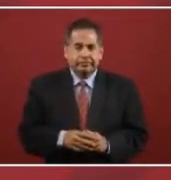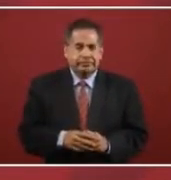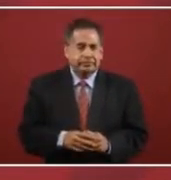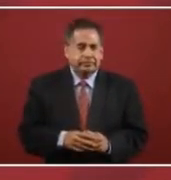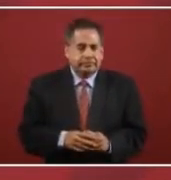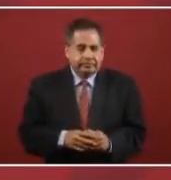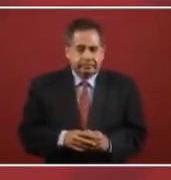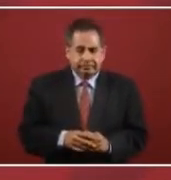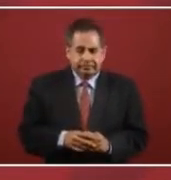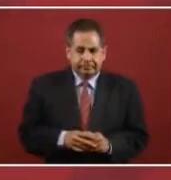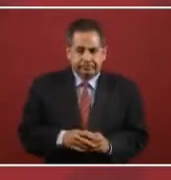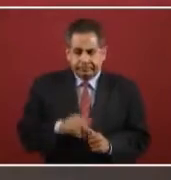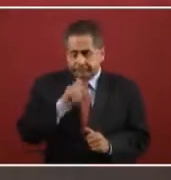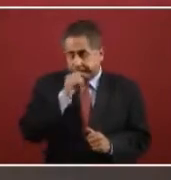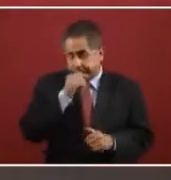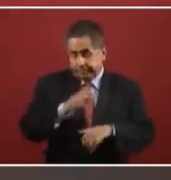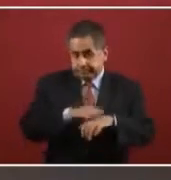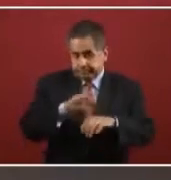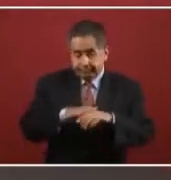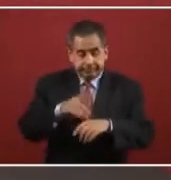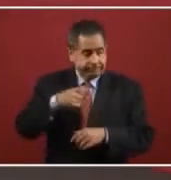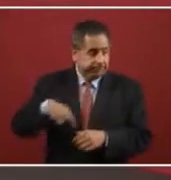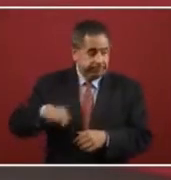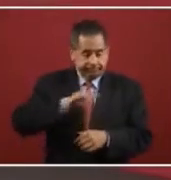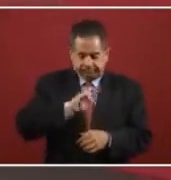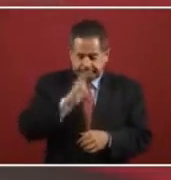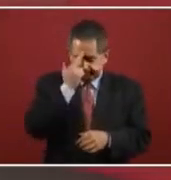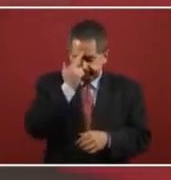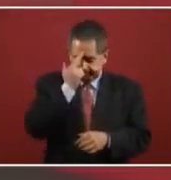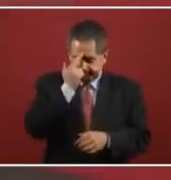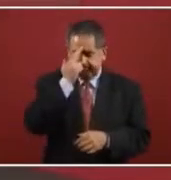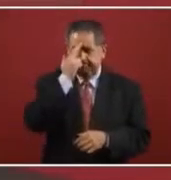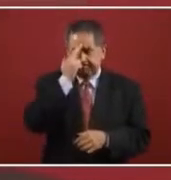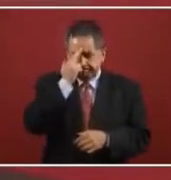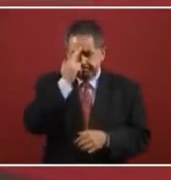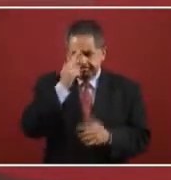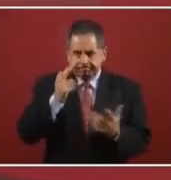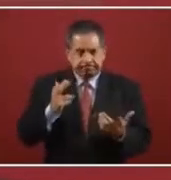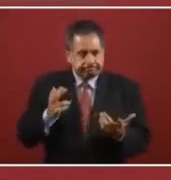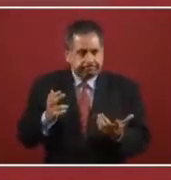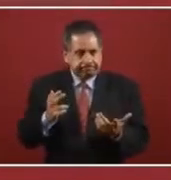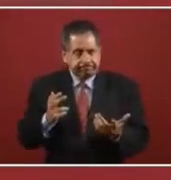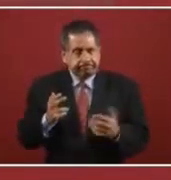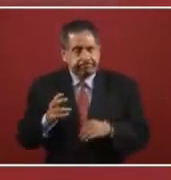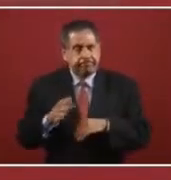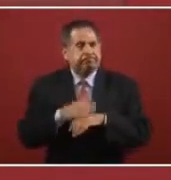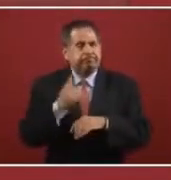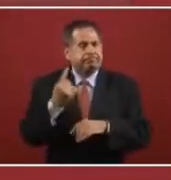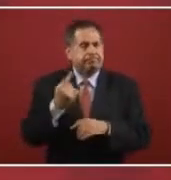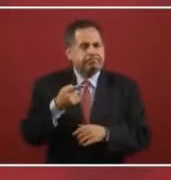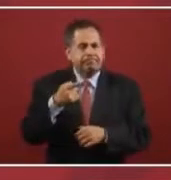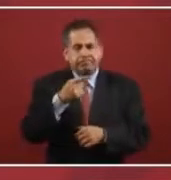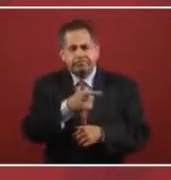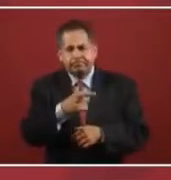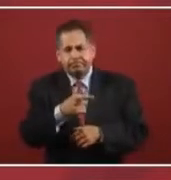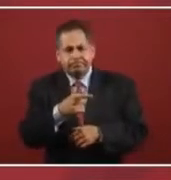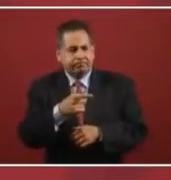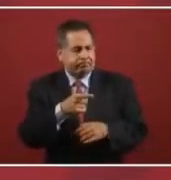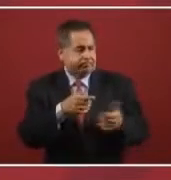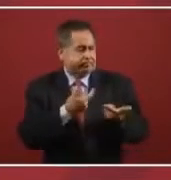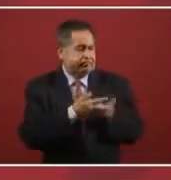that's why it's good to remember as to why se le llamaba they used to call